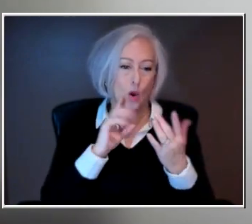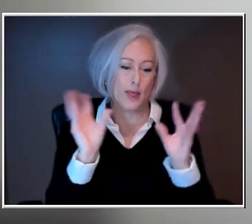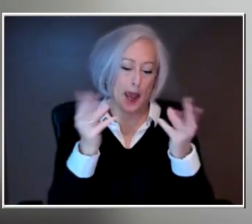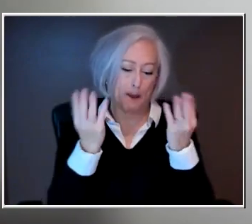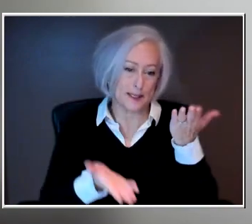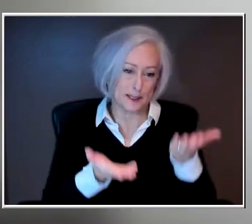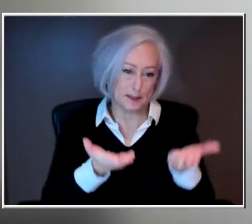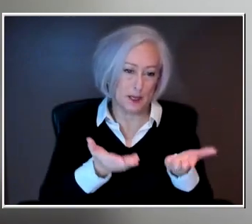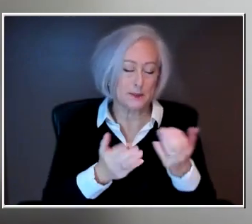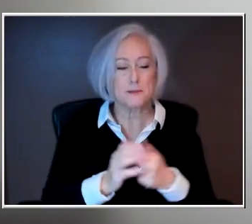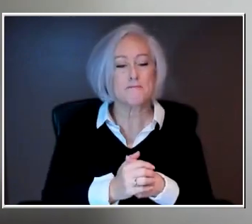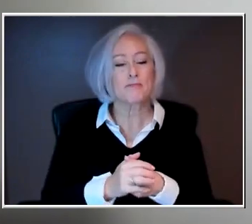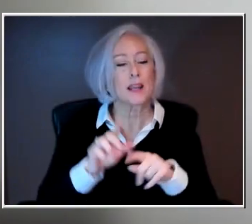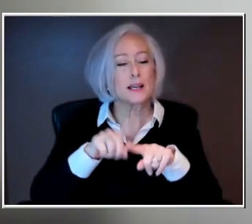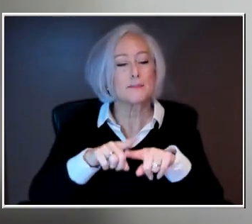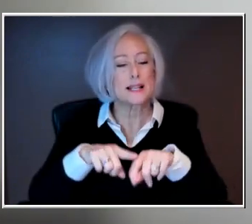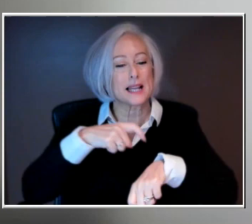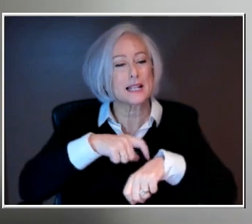of the game,